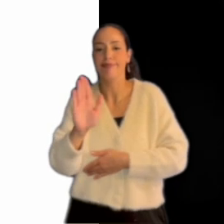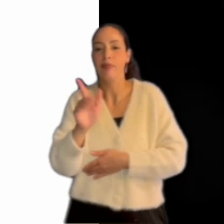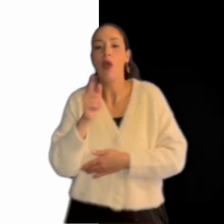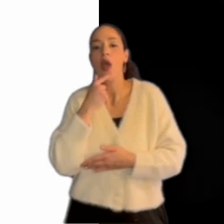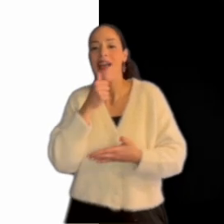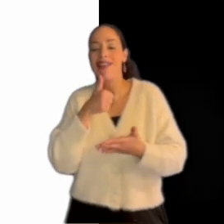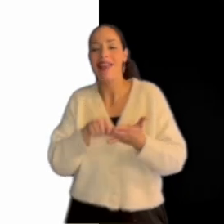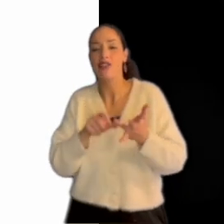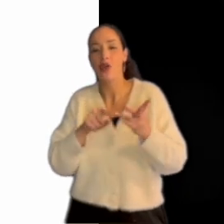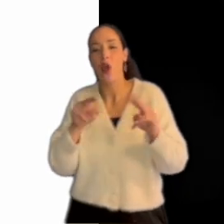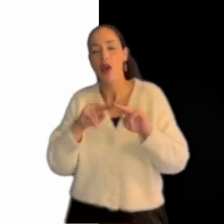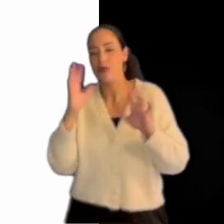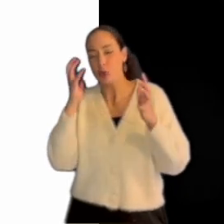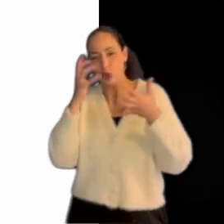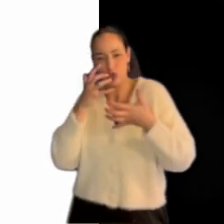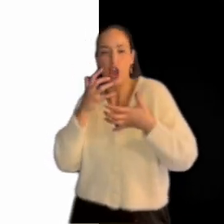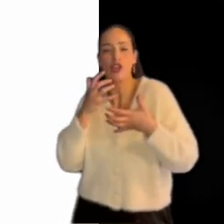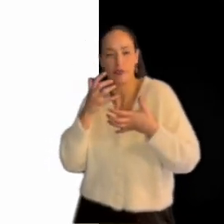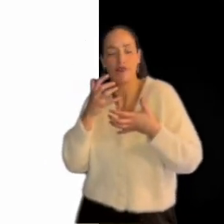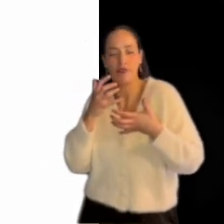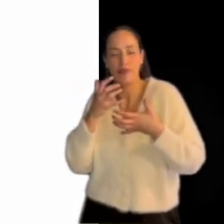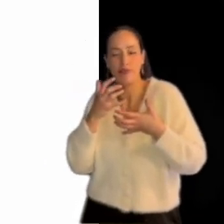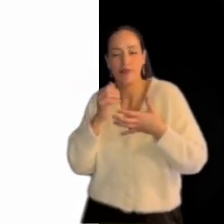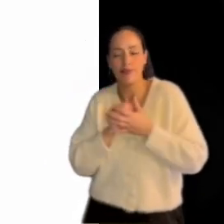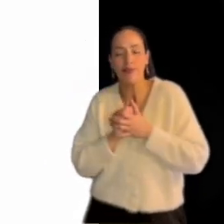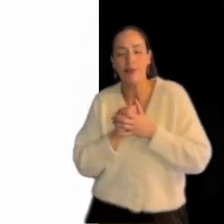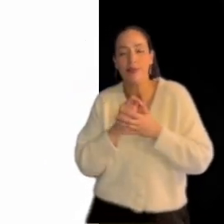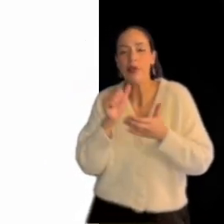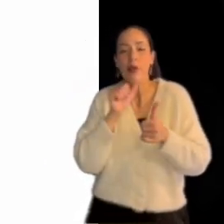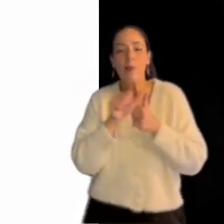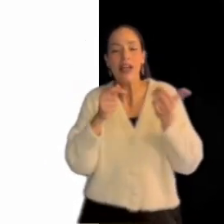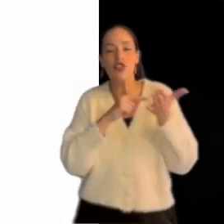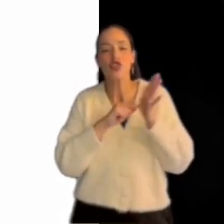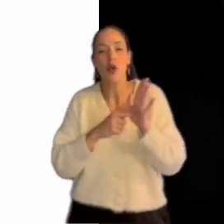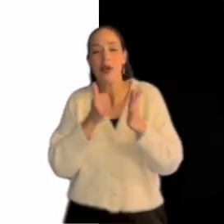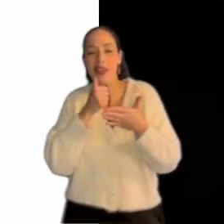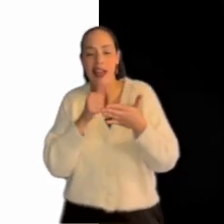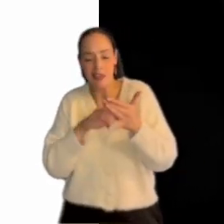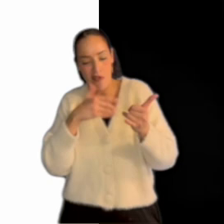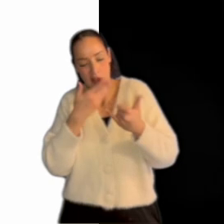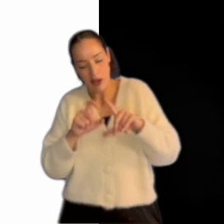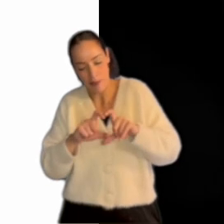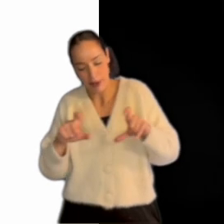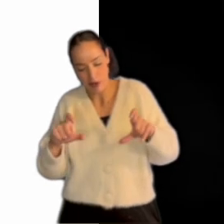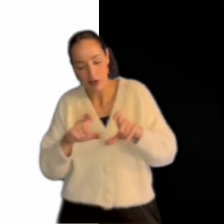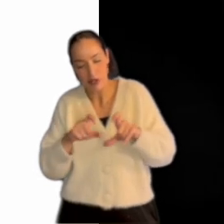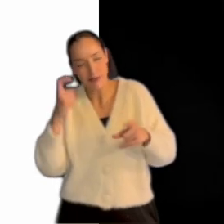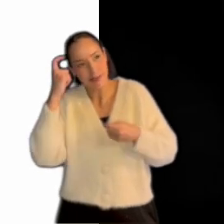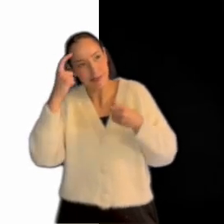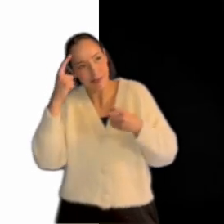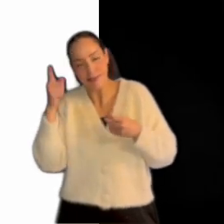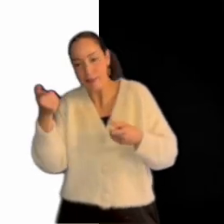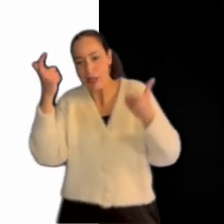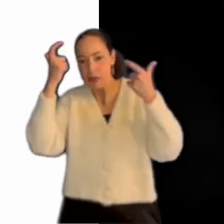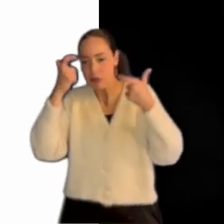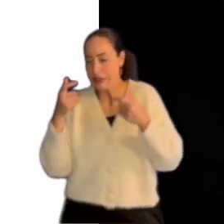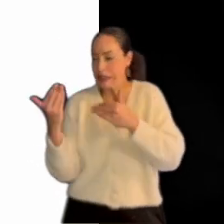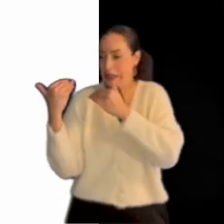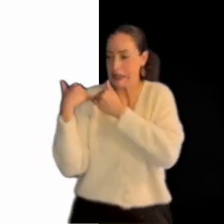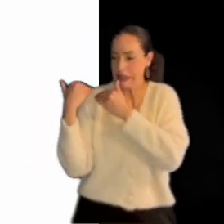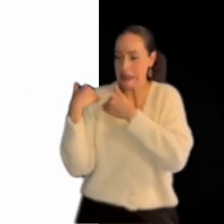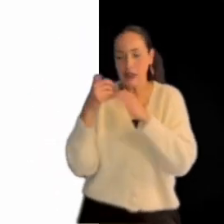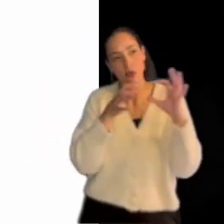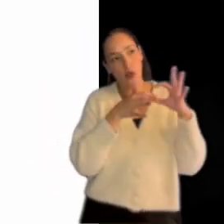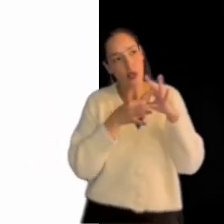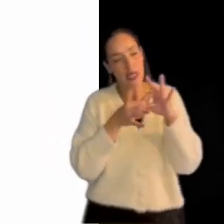perhaps best reflected in the final paragraph of the letter, which tries to simultaneously consider the legal duty of the organisation and their responsibilities